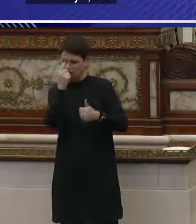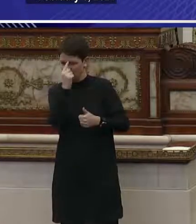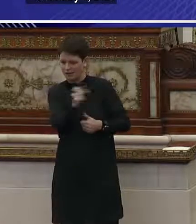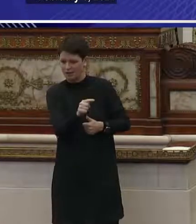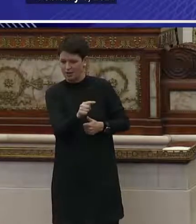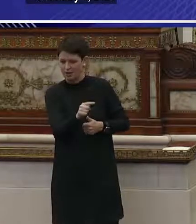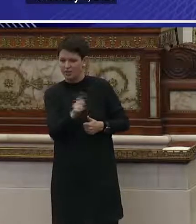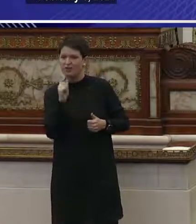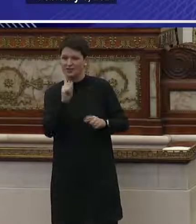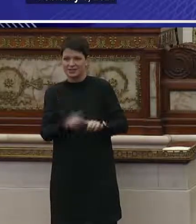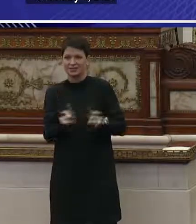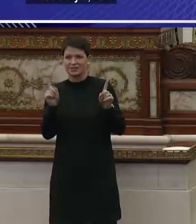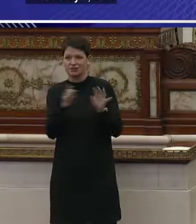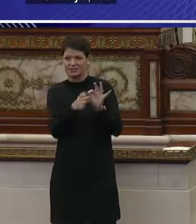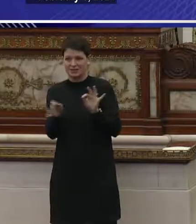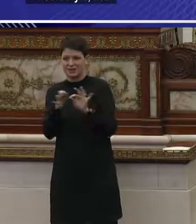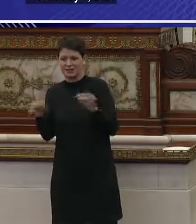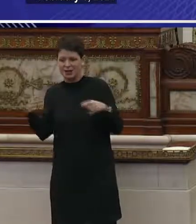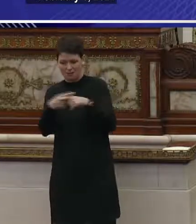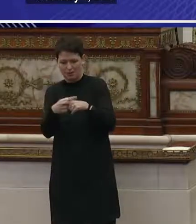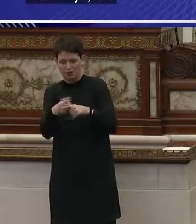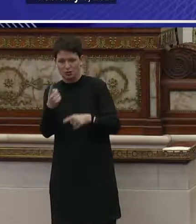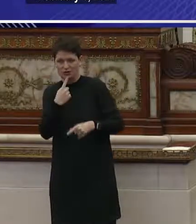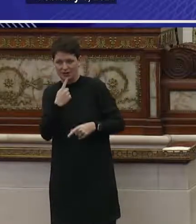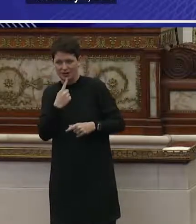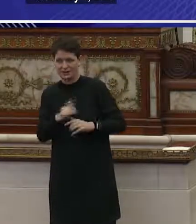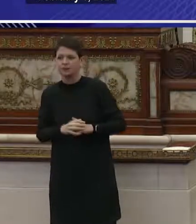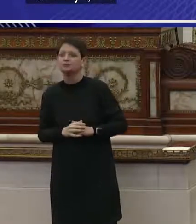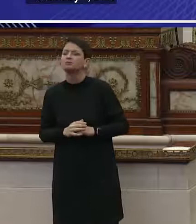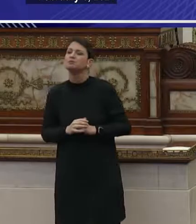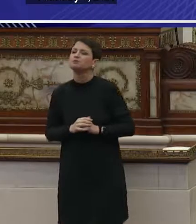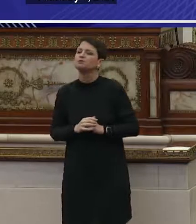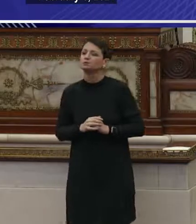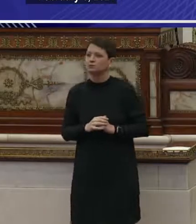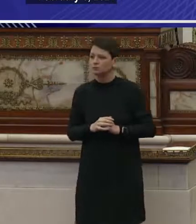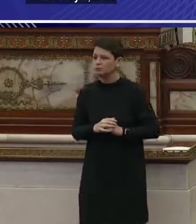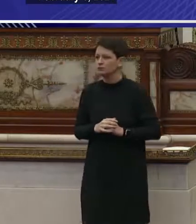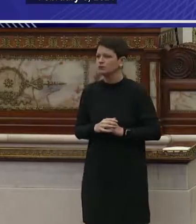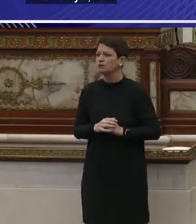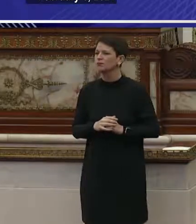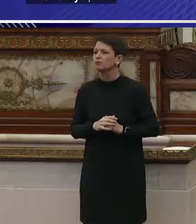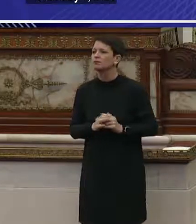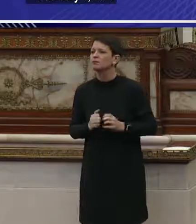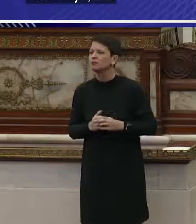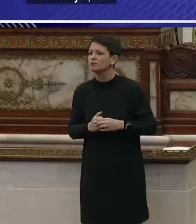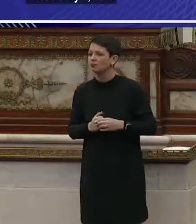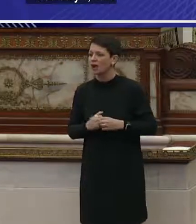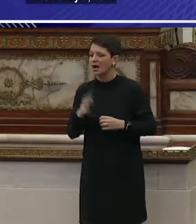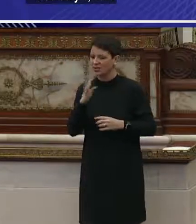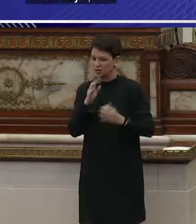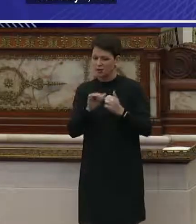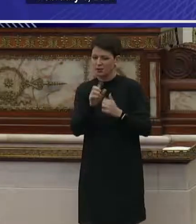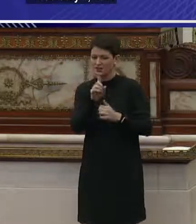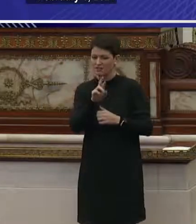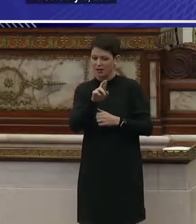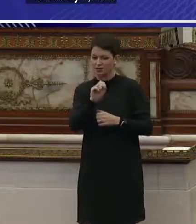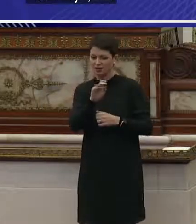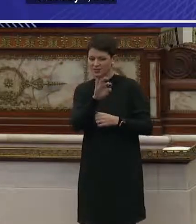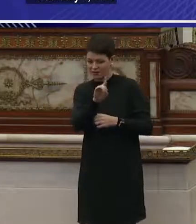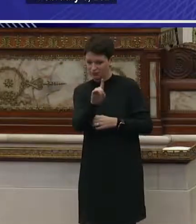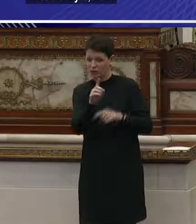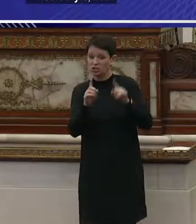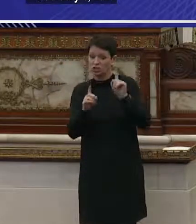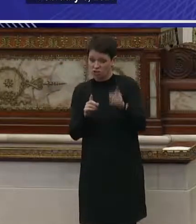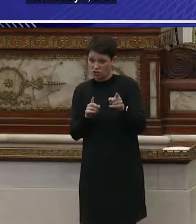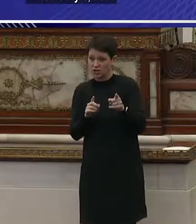Because there's a difference in the statements as relates to the response. You know, I spoke to Dr. Stanford, and she